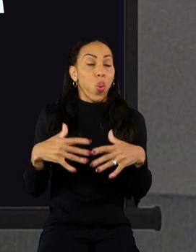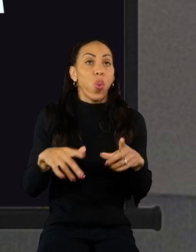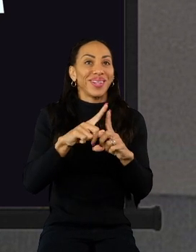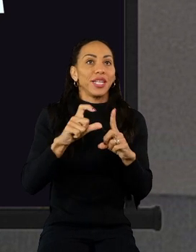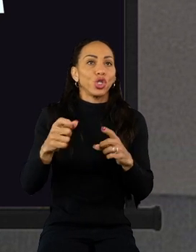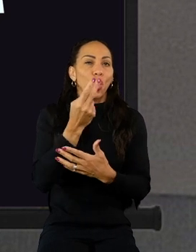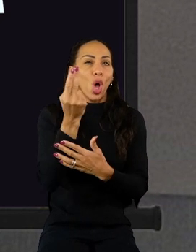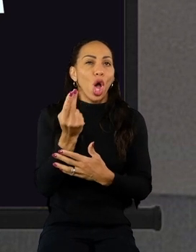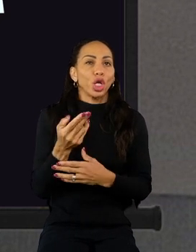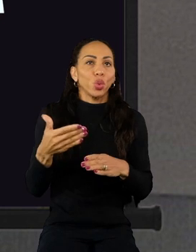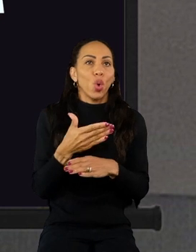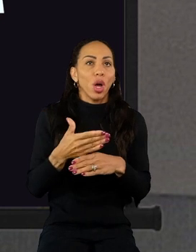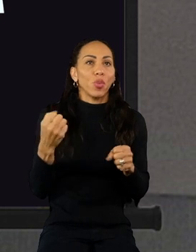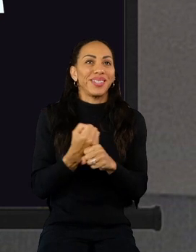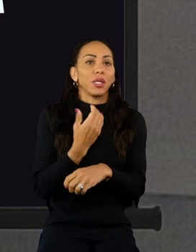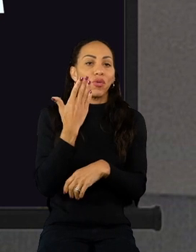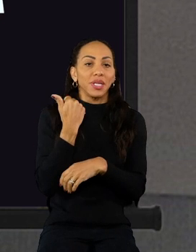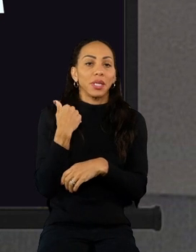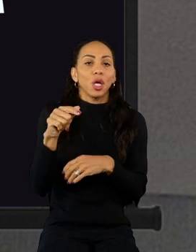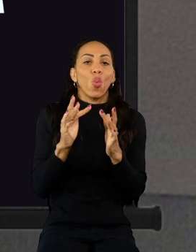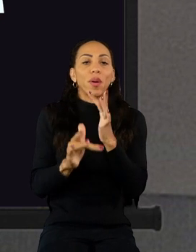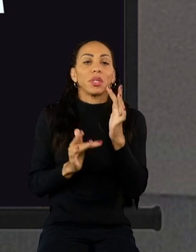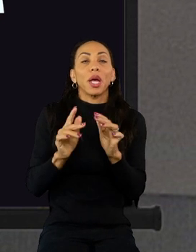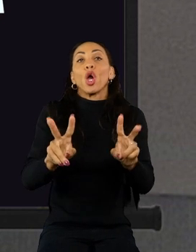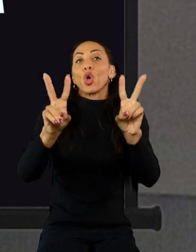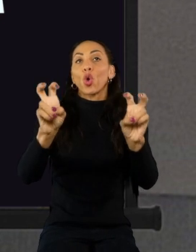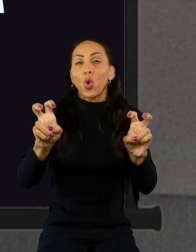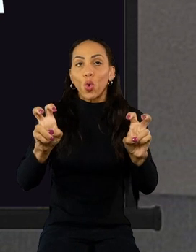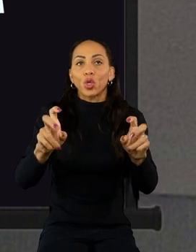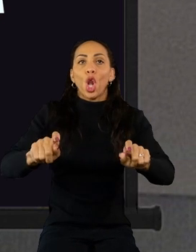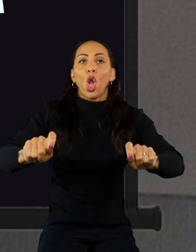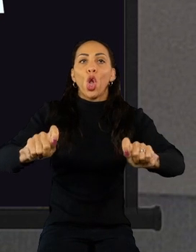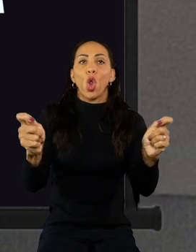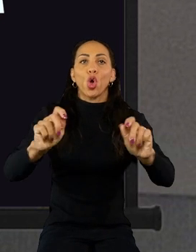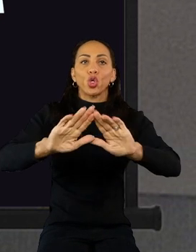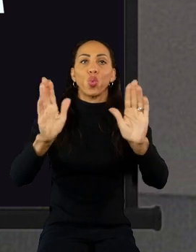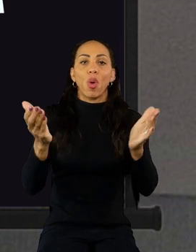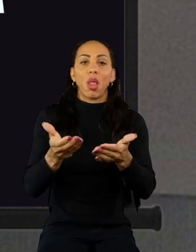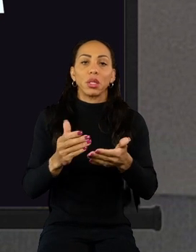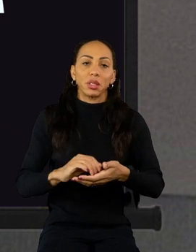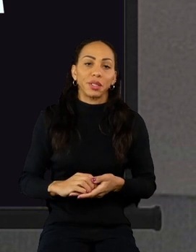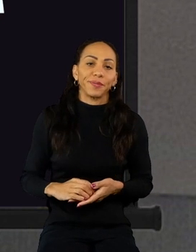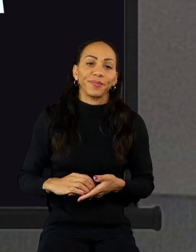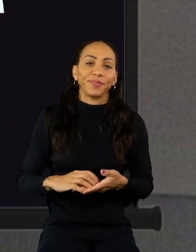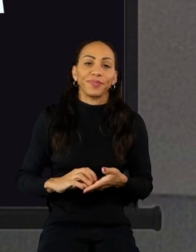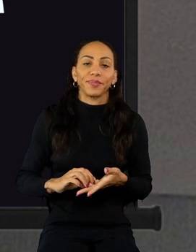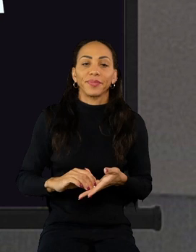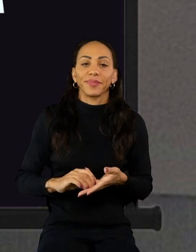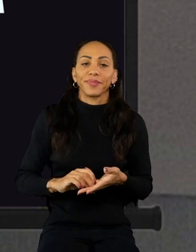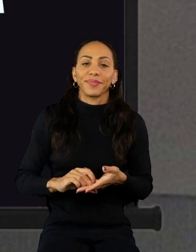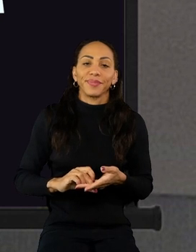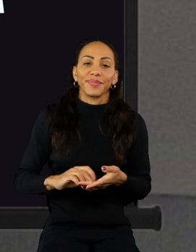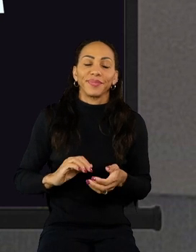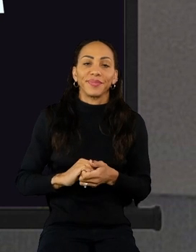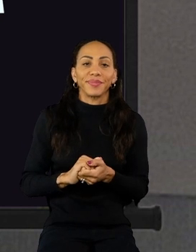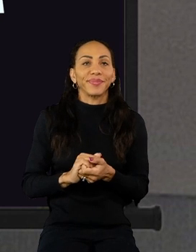Grand. So another substantial piece of digital arts work that we've done recently has been a website called Locked